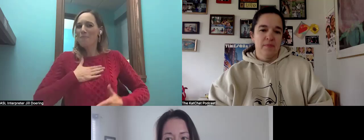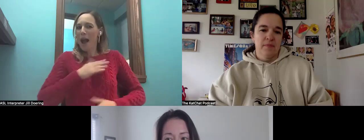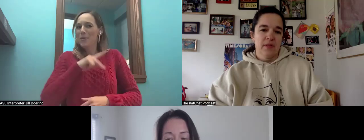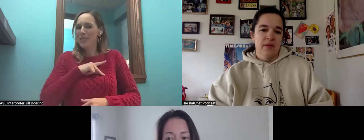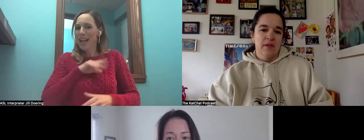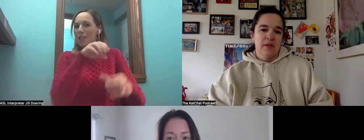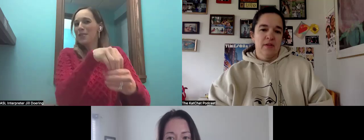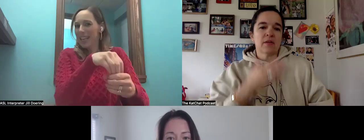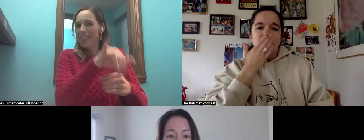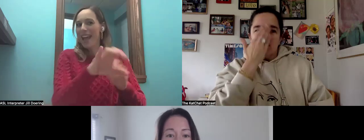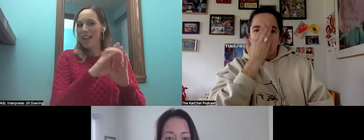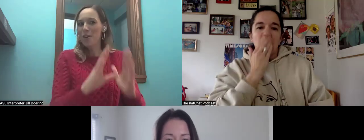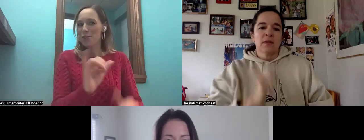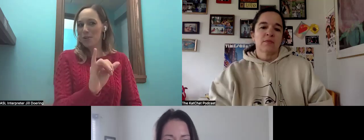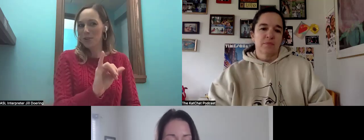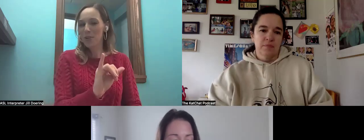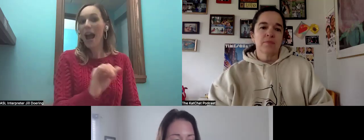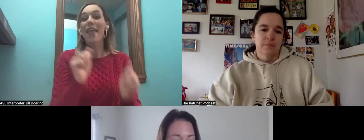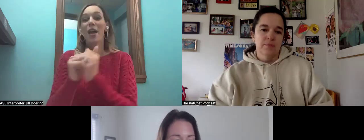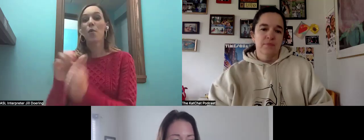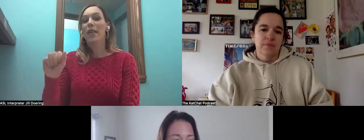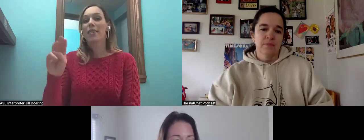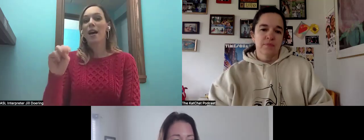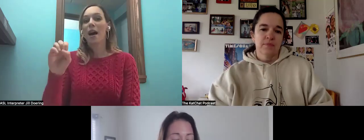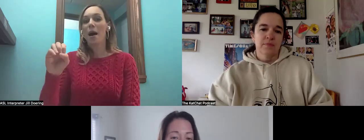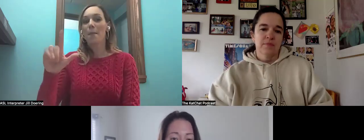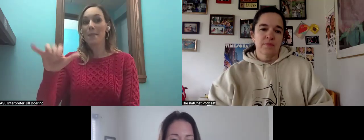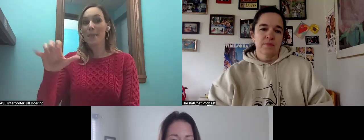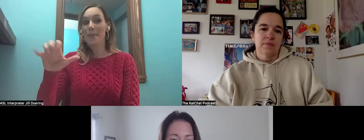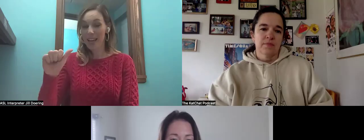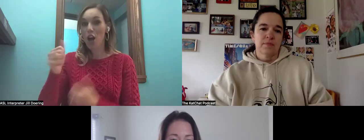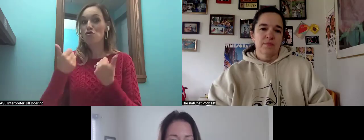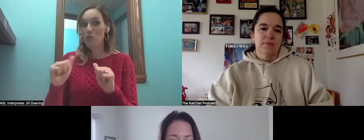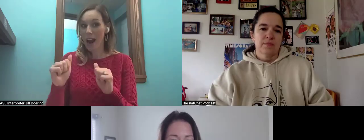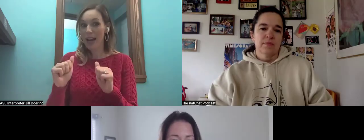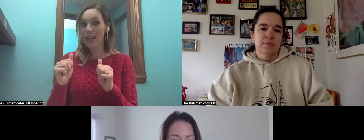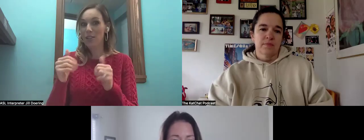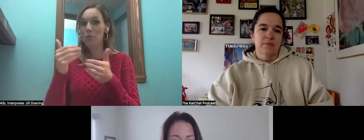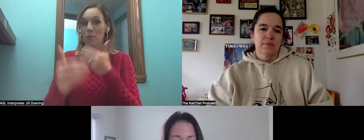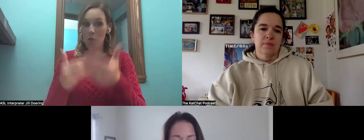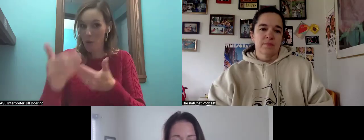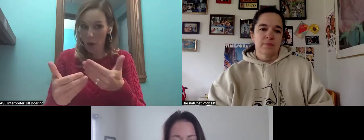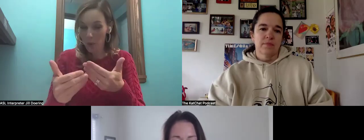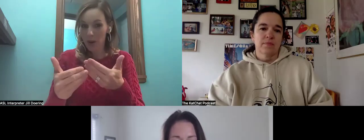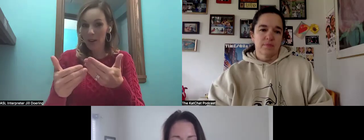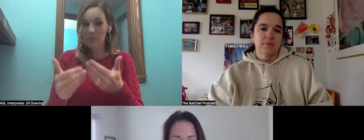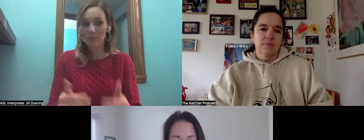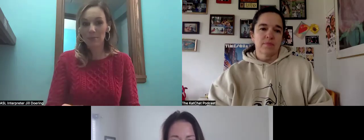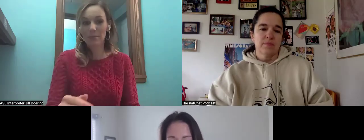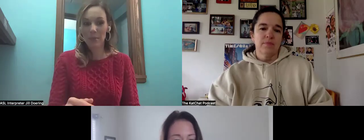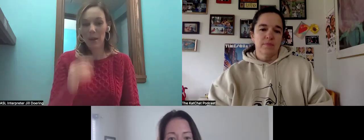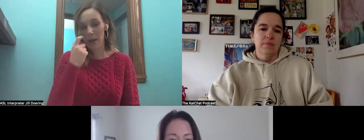then for with Amelia trying to move forward after a tragedy or after a